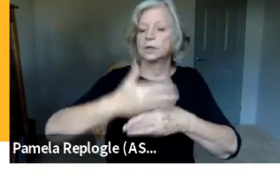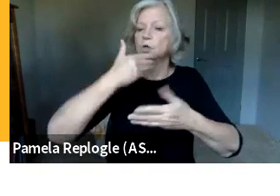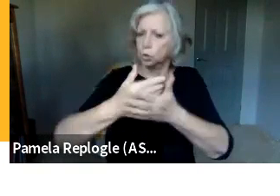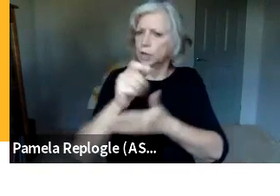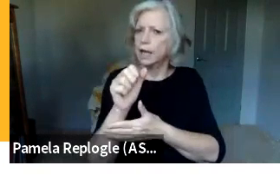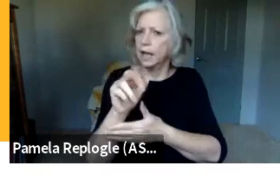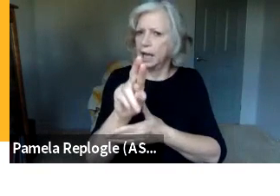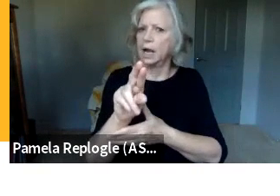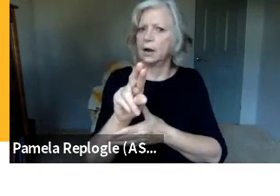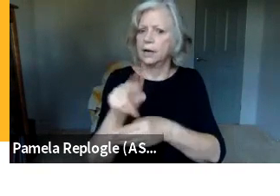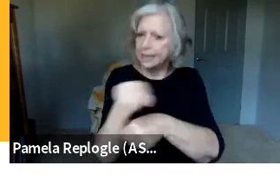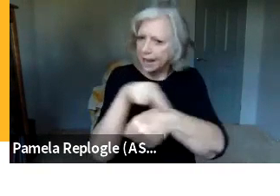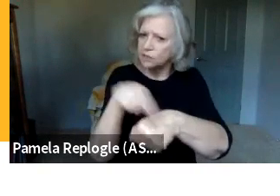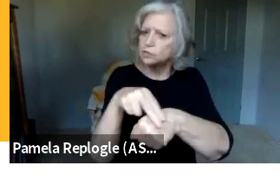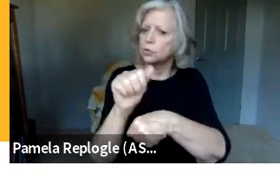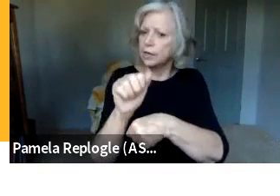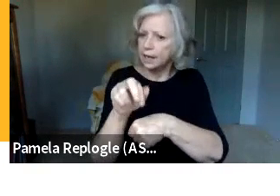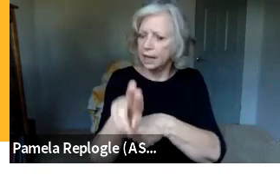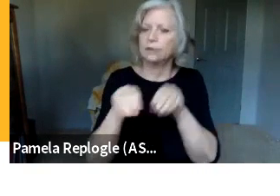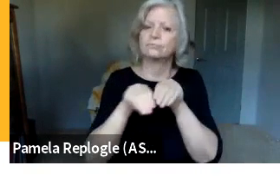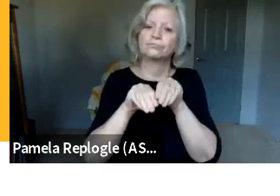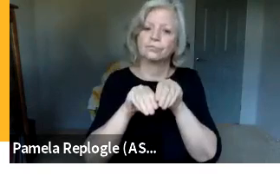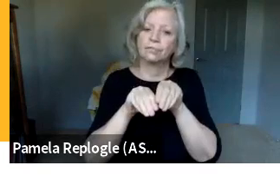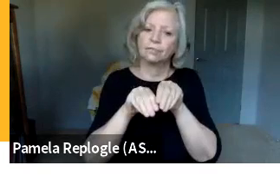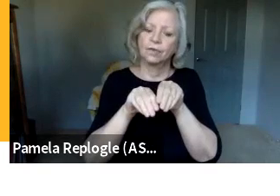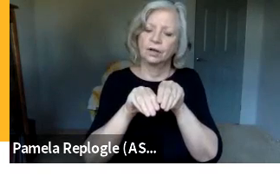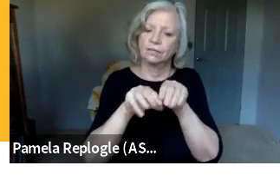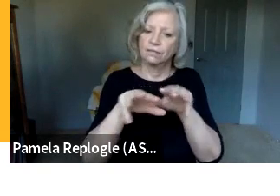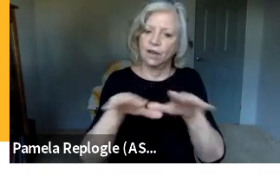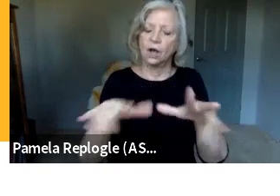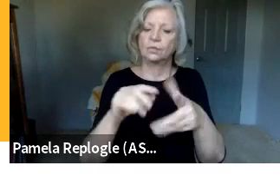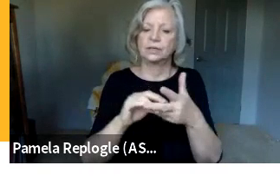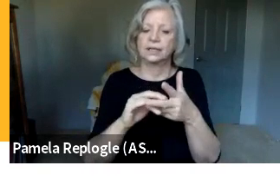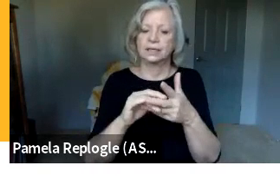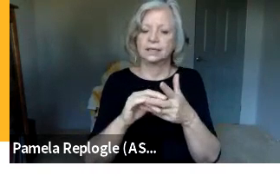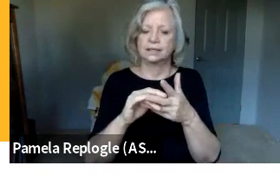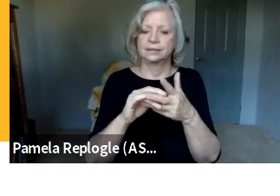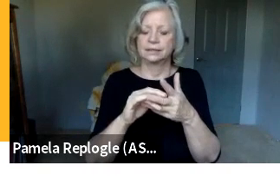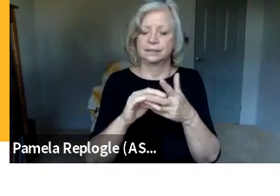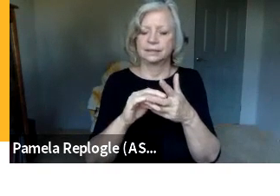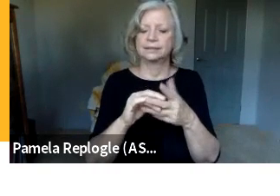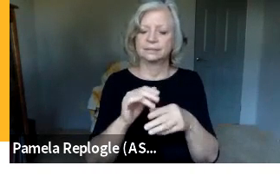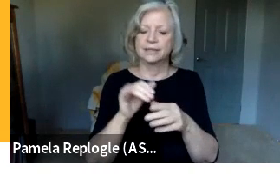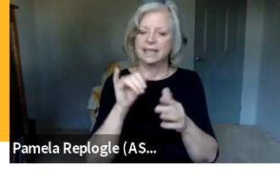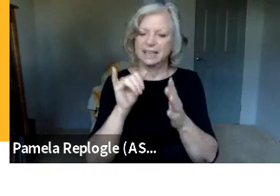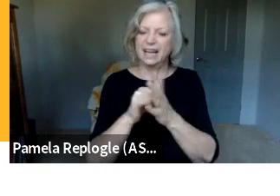increased natural airflow, especially in those for ventilation in those settings.